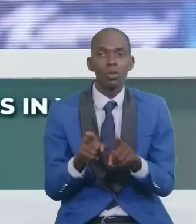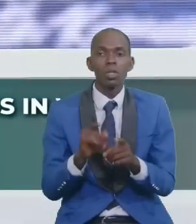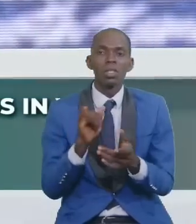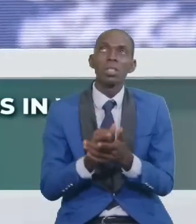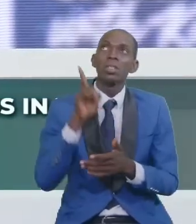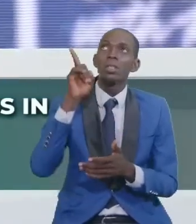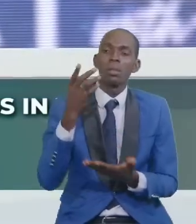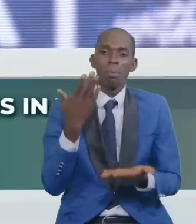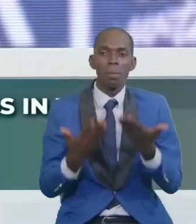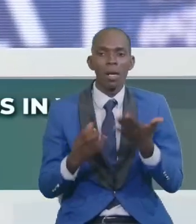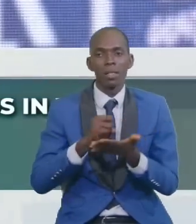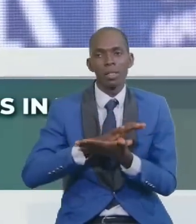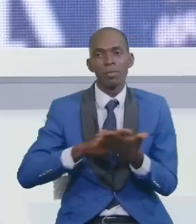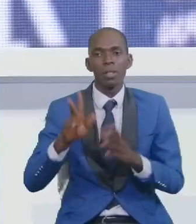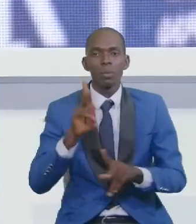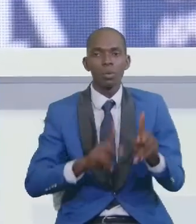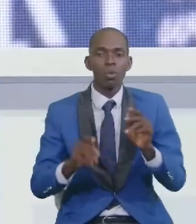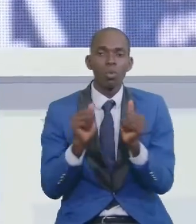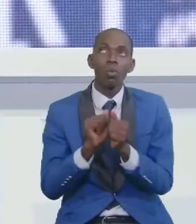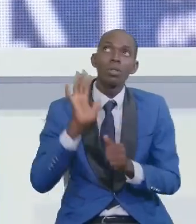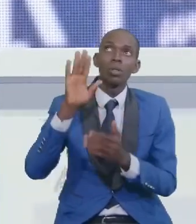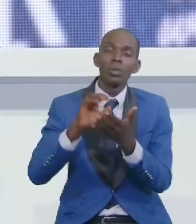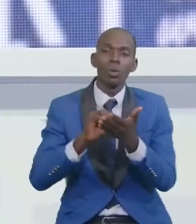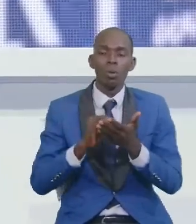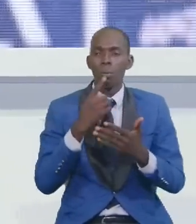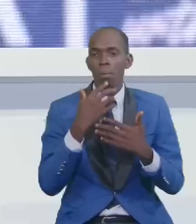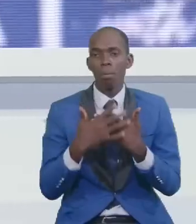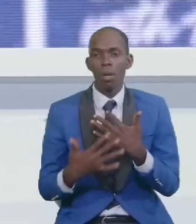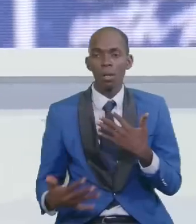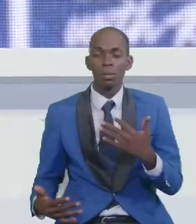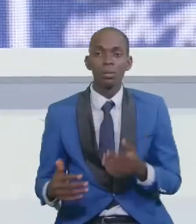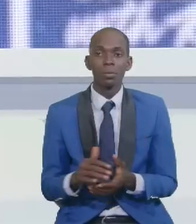the people with his own blood.